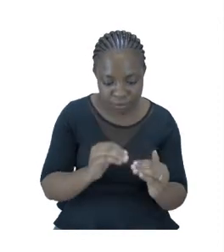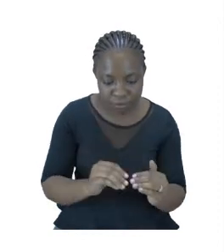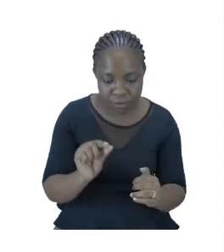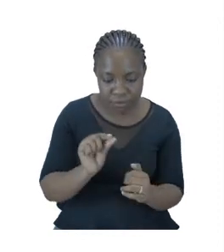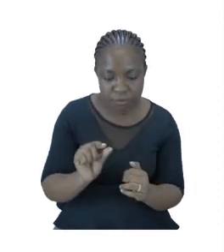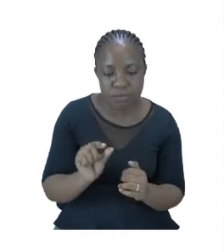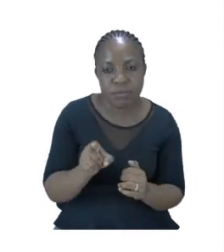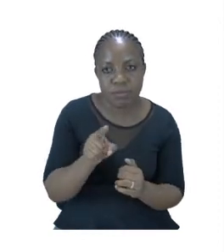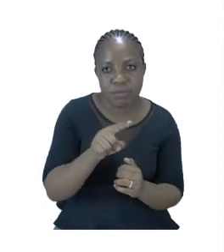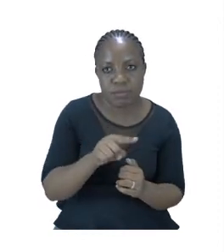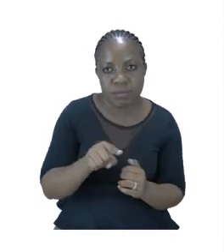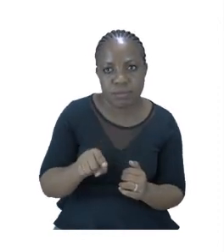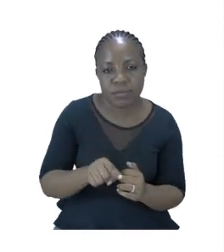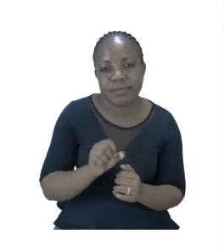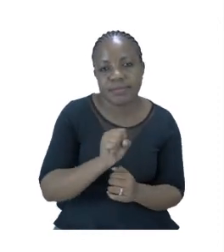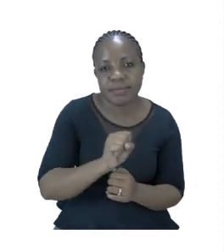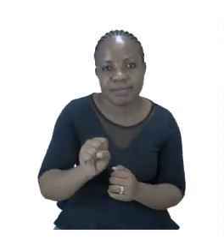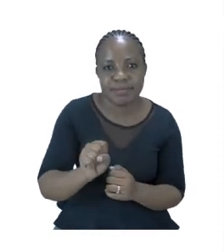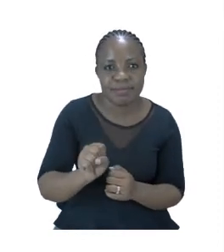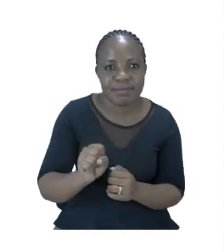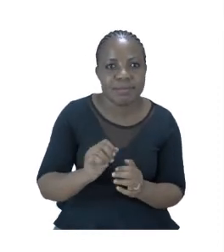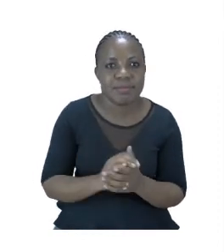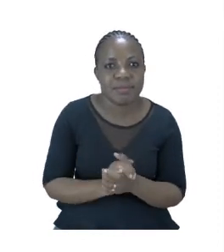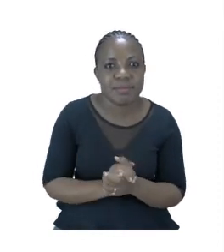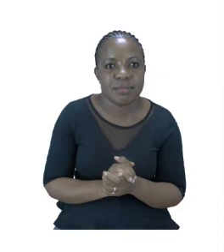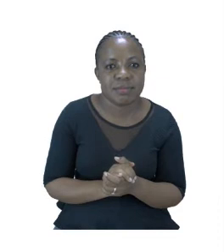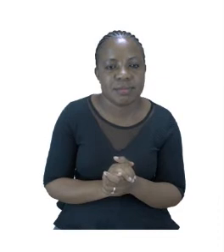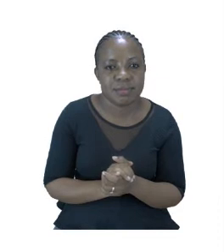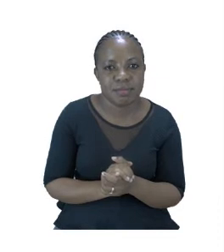letter S. Then they have given you a dot